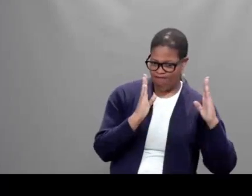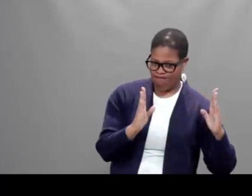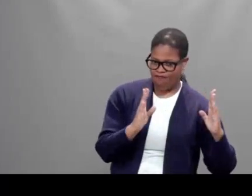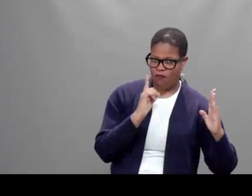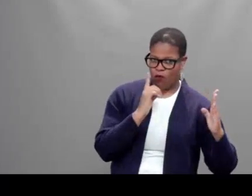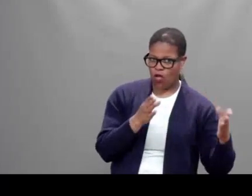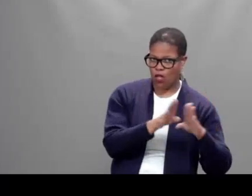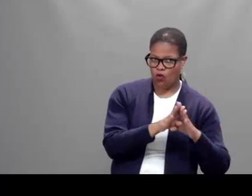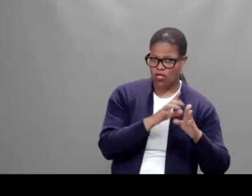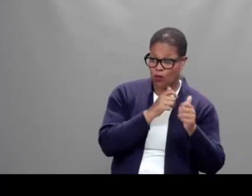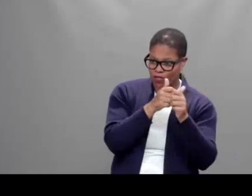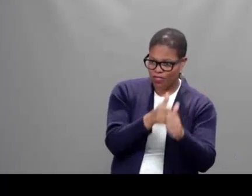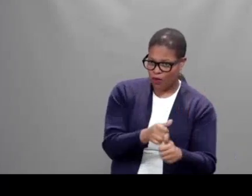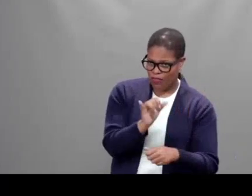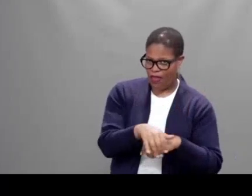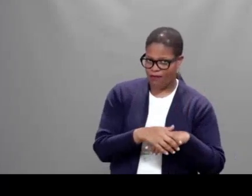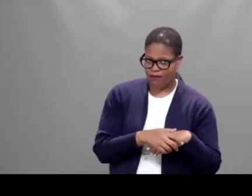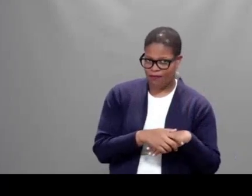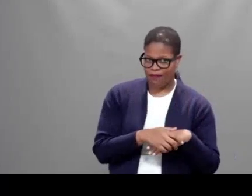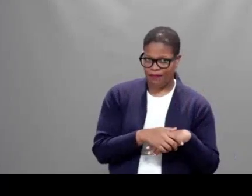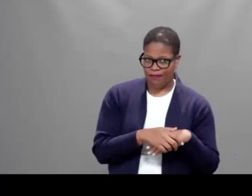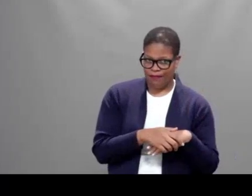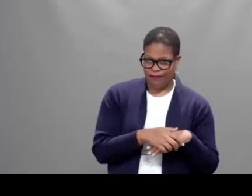that, and we stick to that.